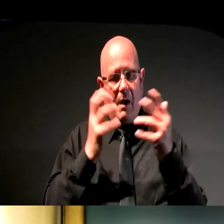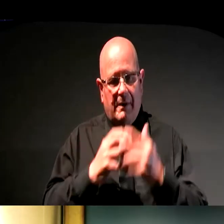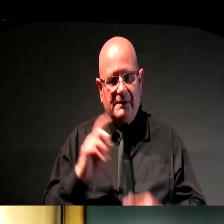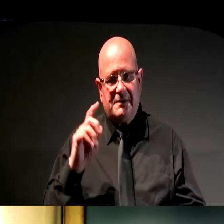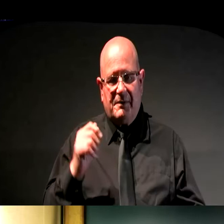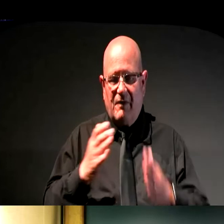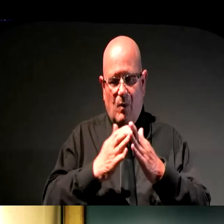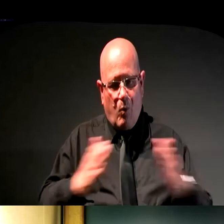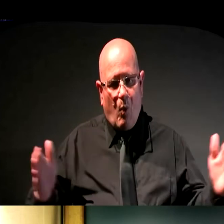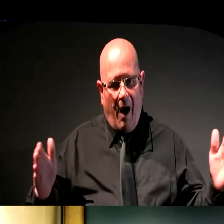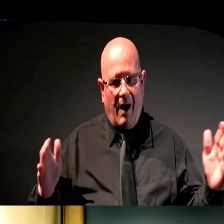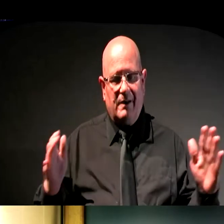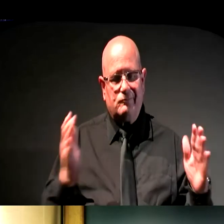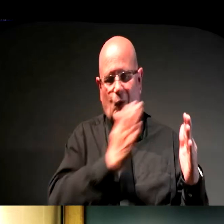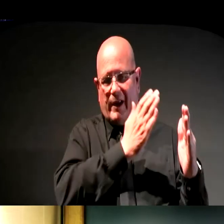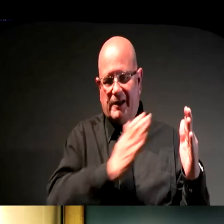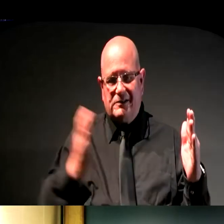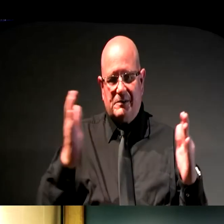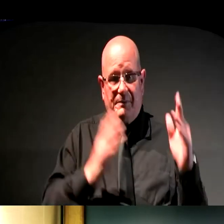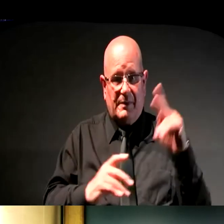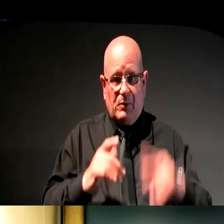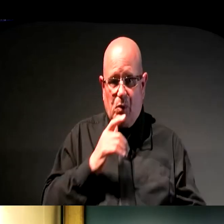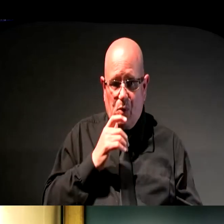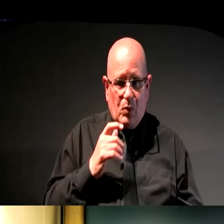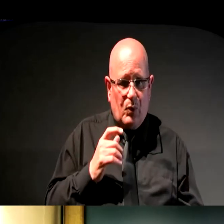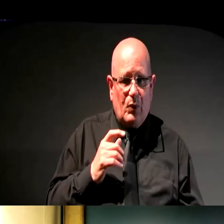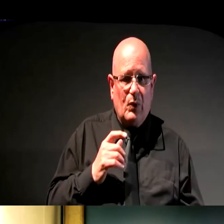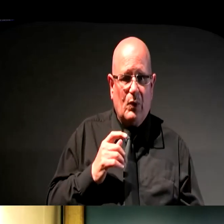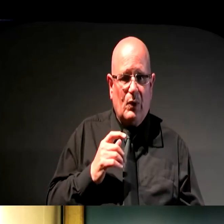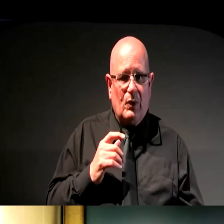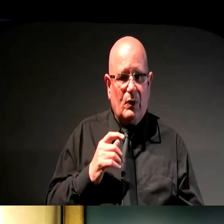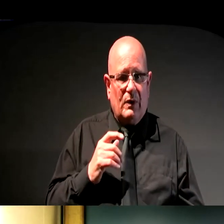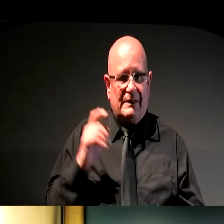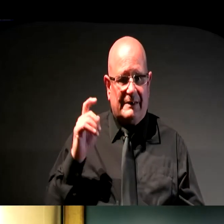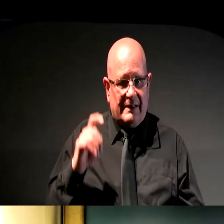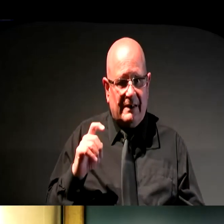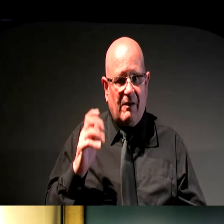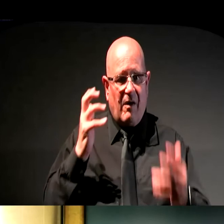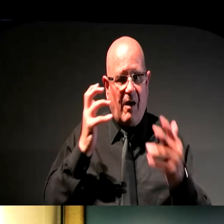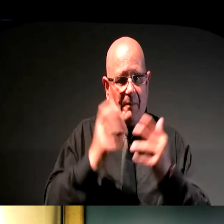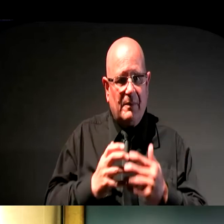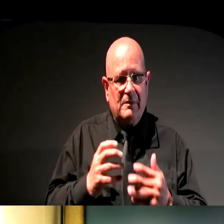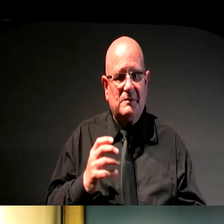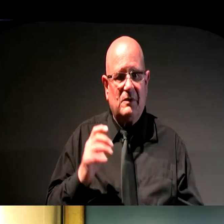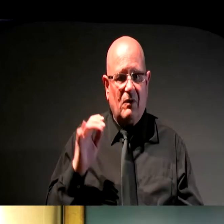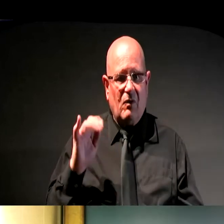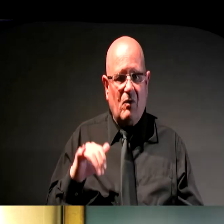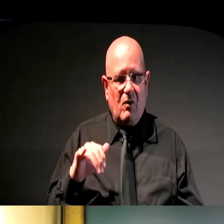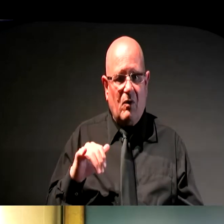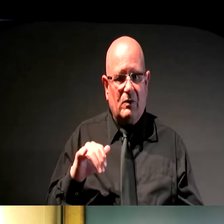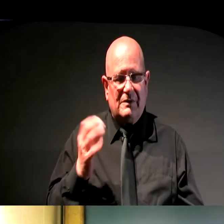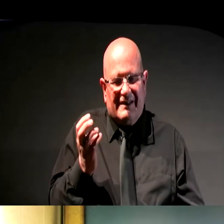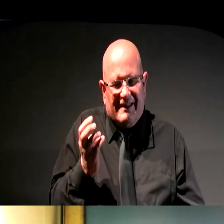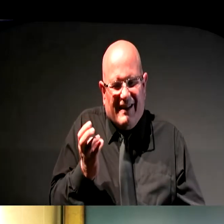range. But even people who need wider ranges of accommodations are probably most impacted by the small little things